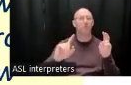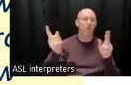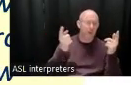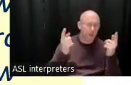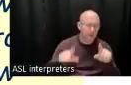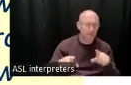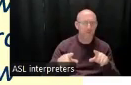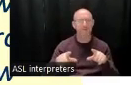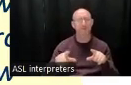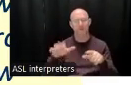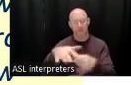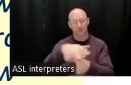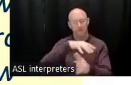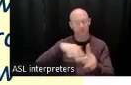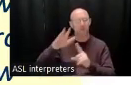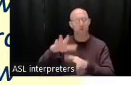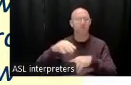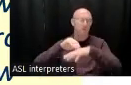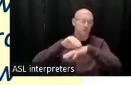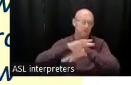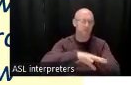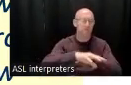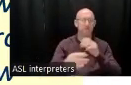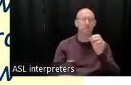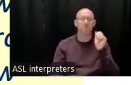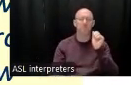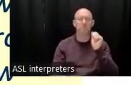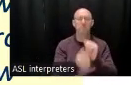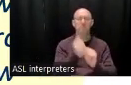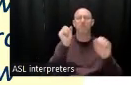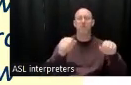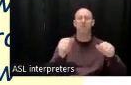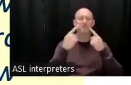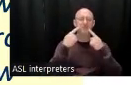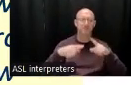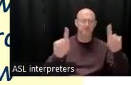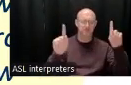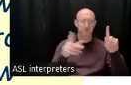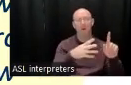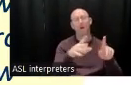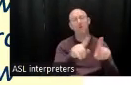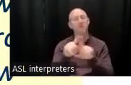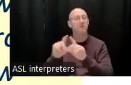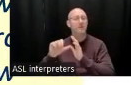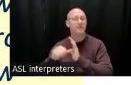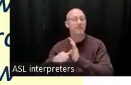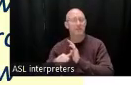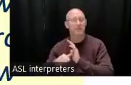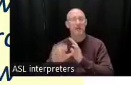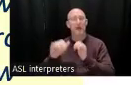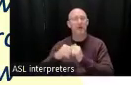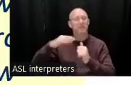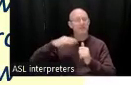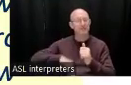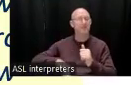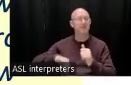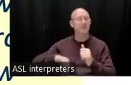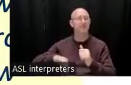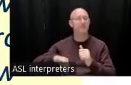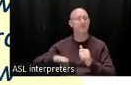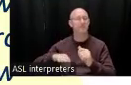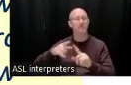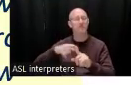will contribute to the probability of success, and they emphasize how will the studies benefit from features of the